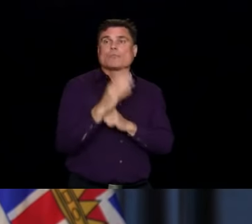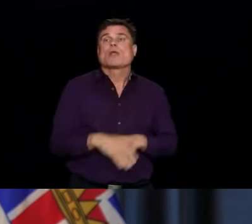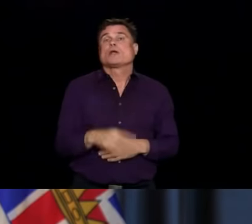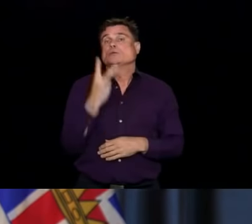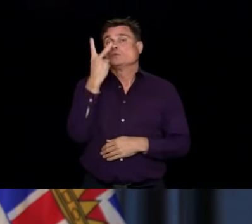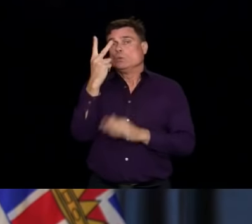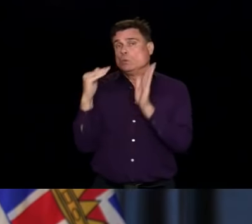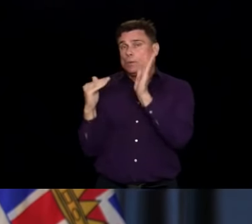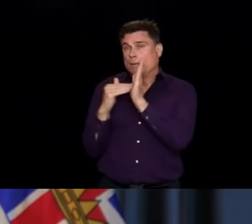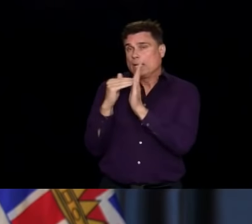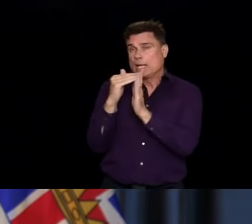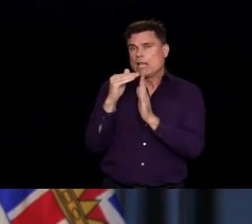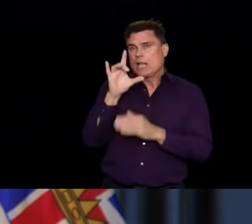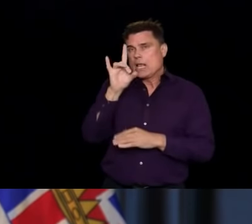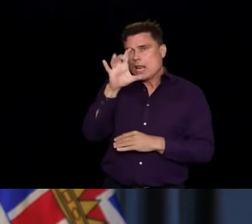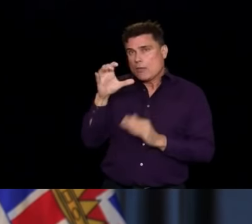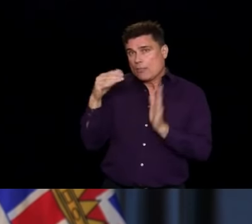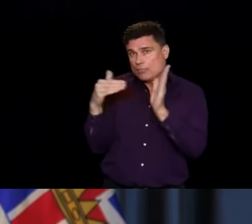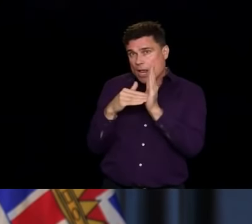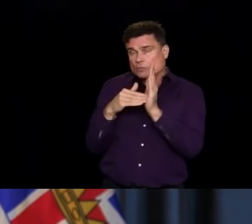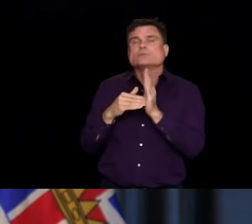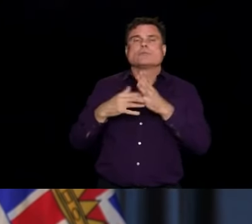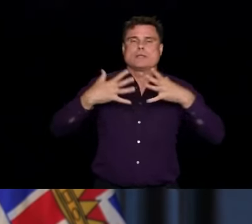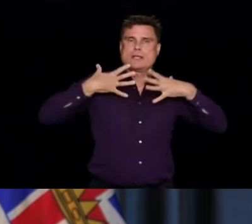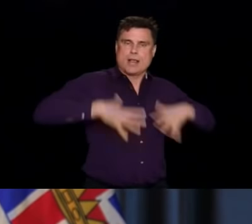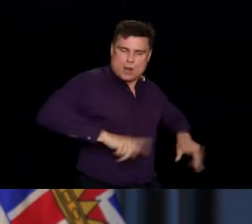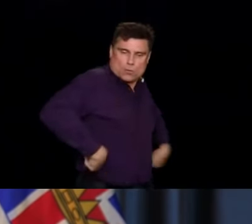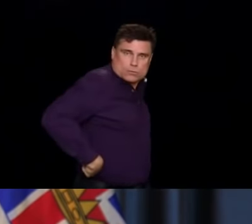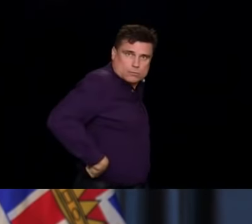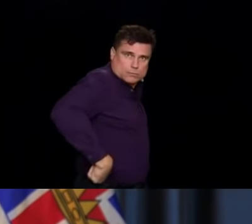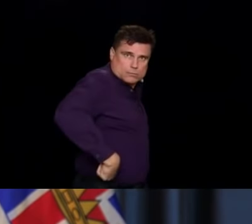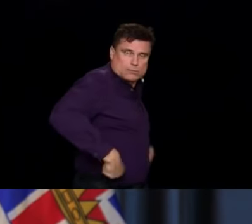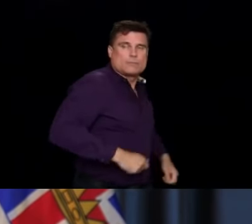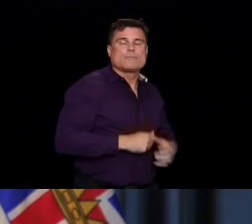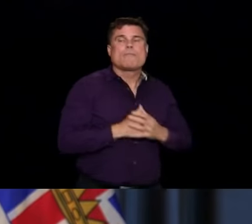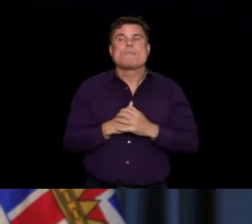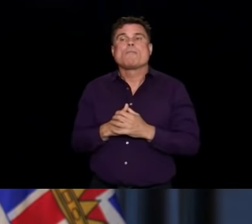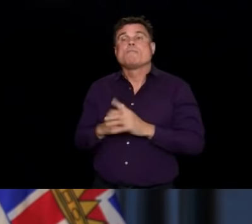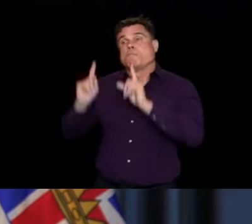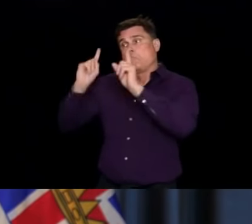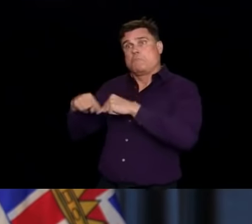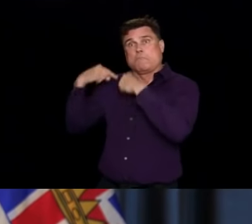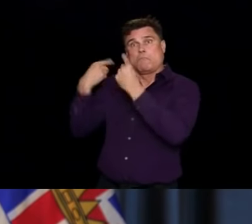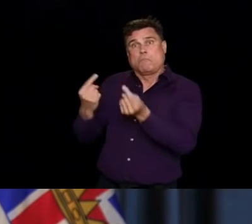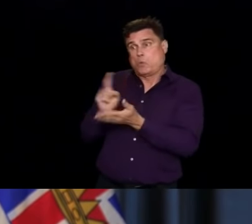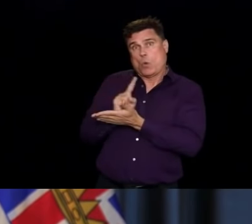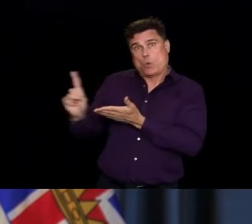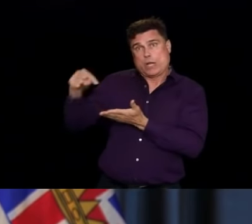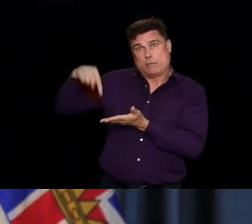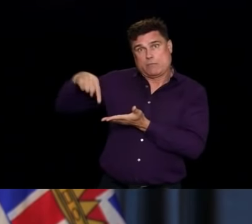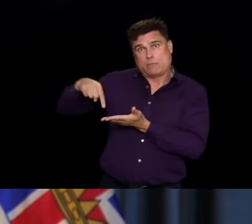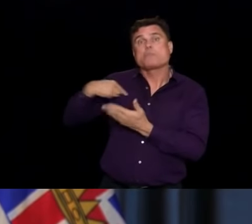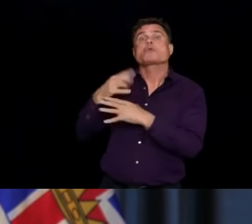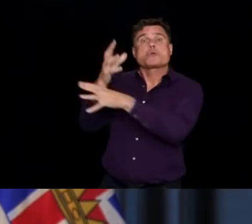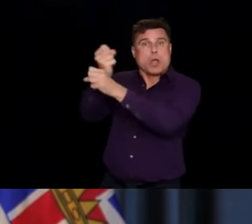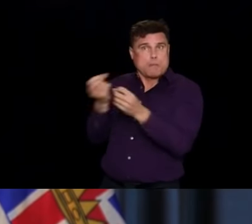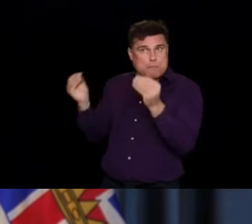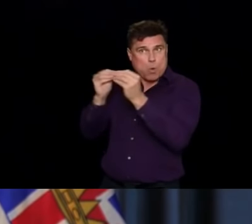2,825,000 gowns. This week, in the week since last Monday, June 29th, we've received the